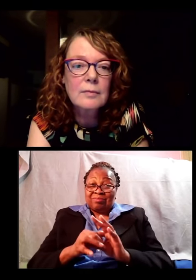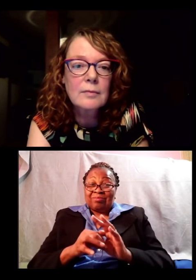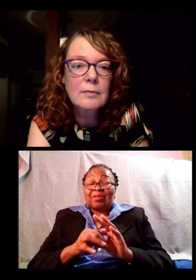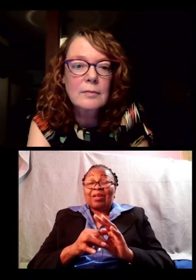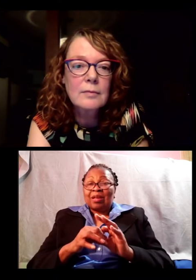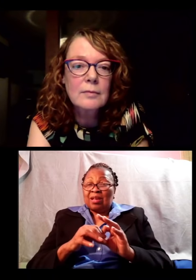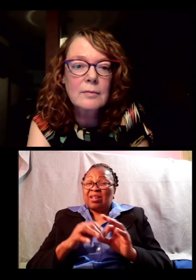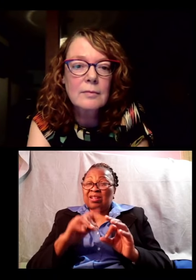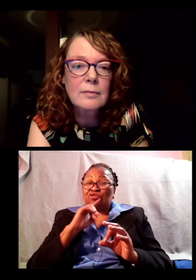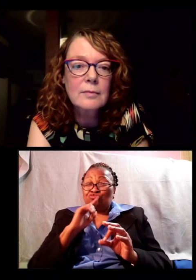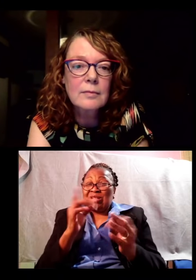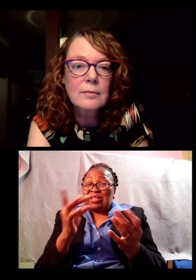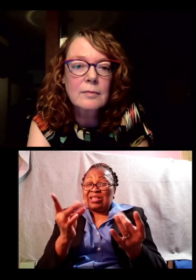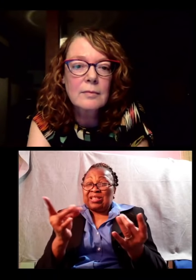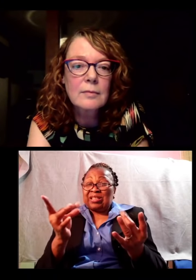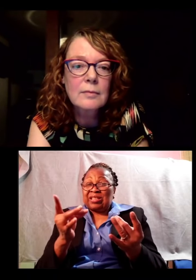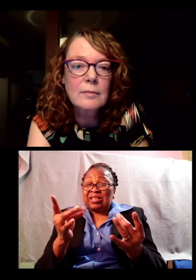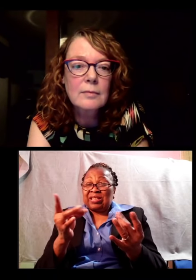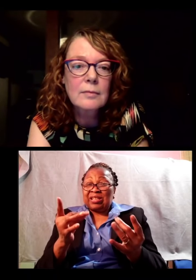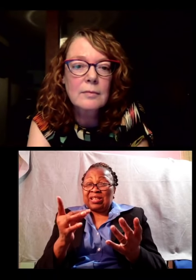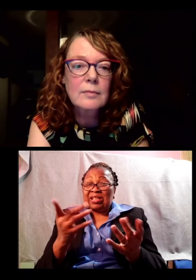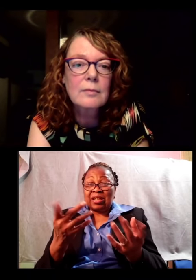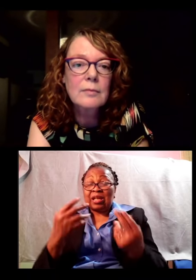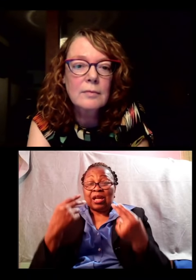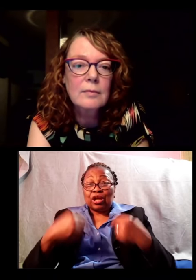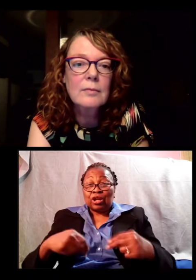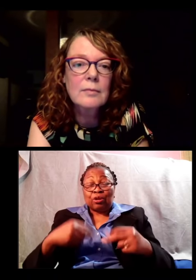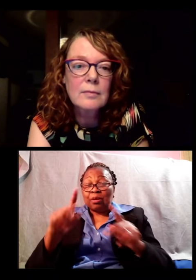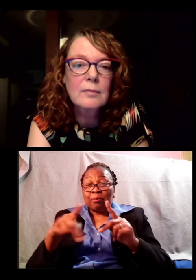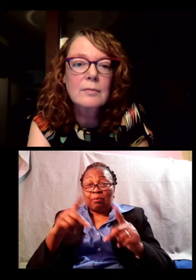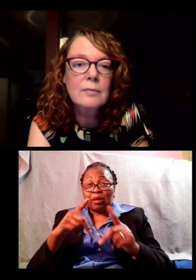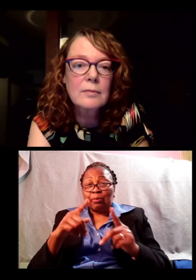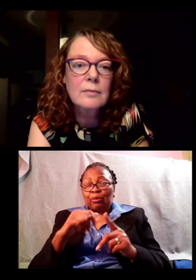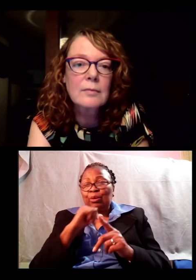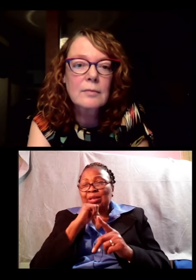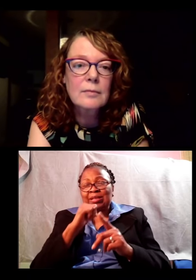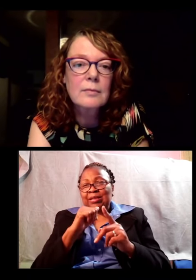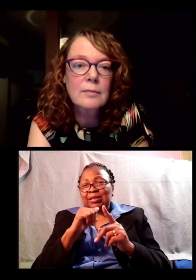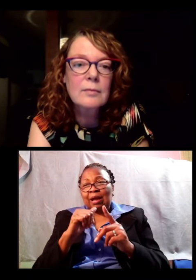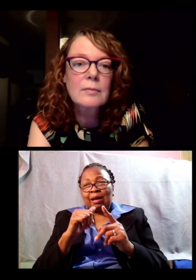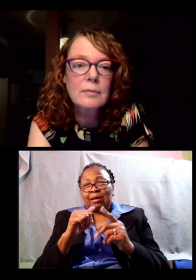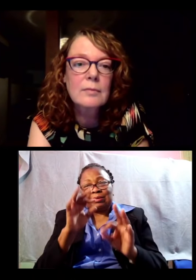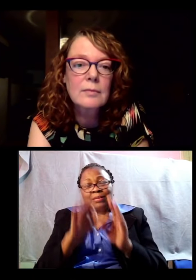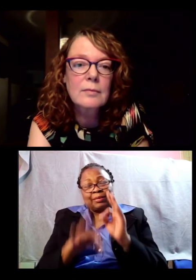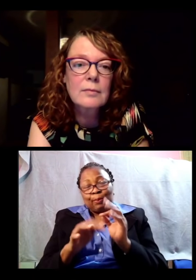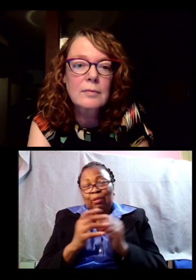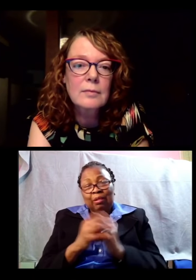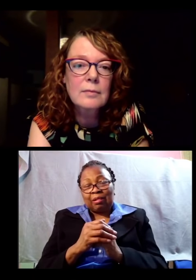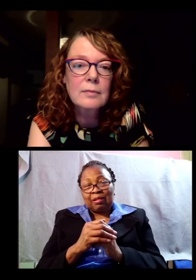think anything about human beings is transparently simple.